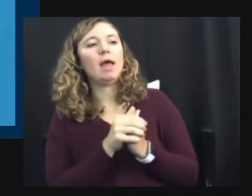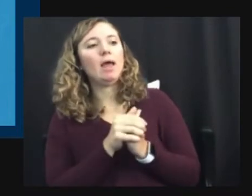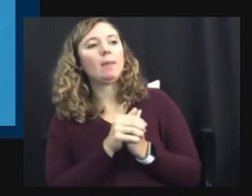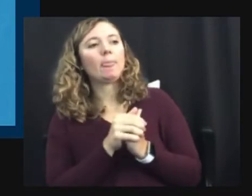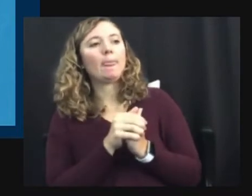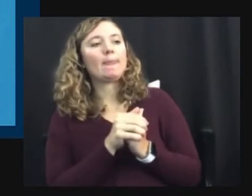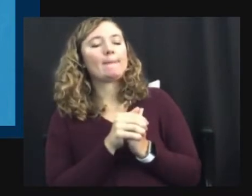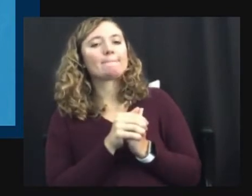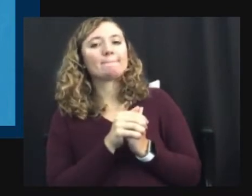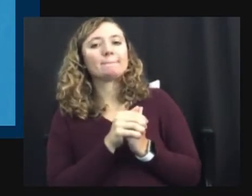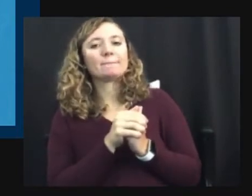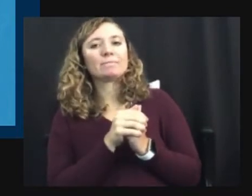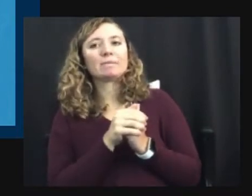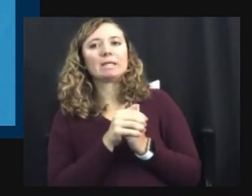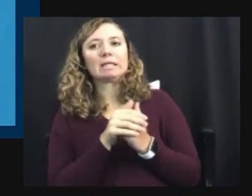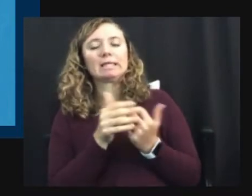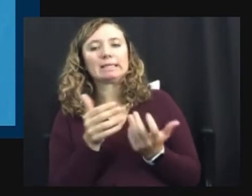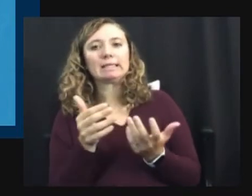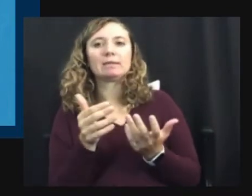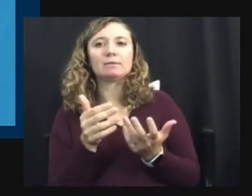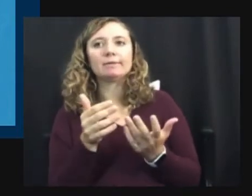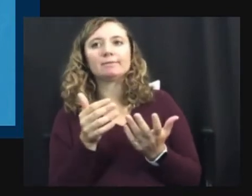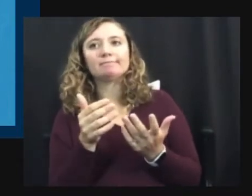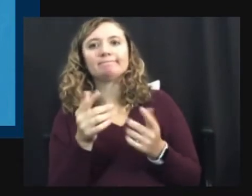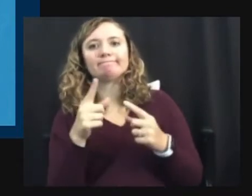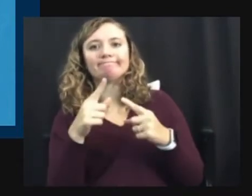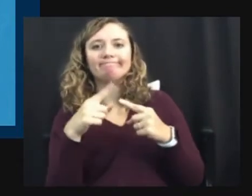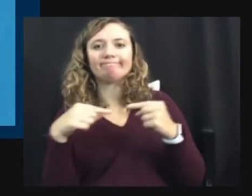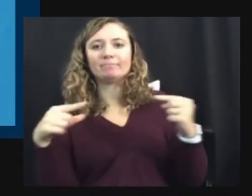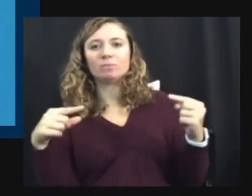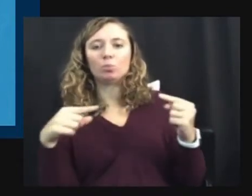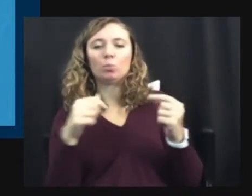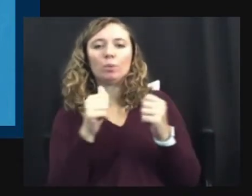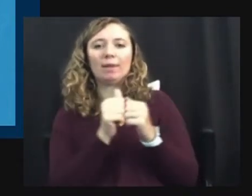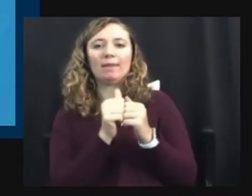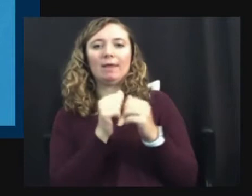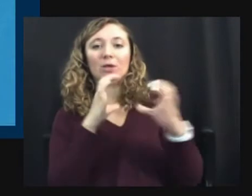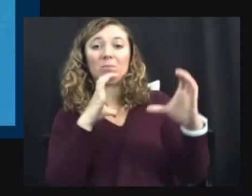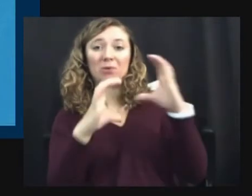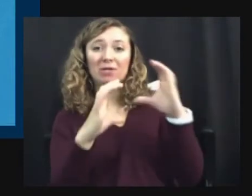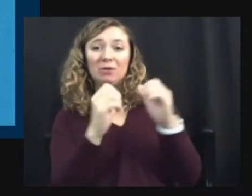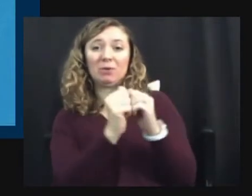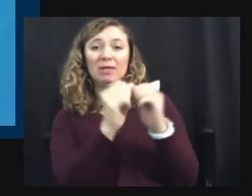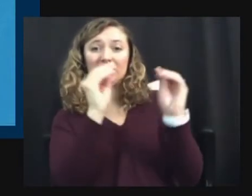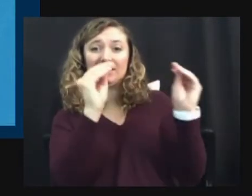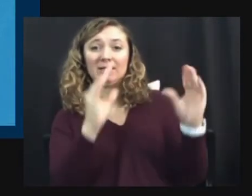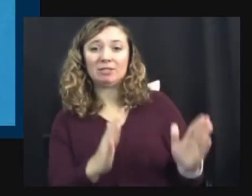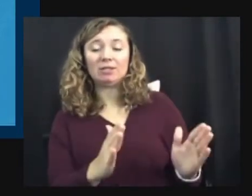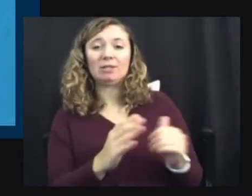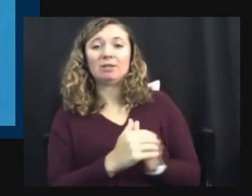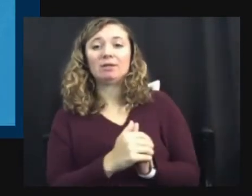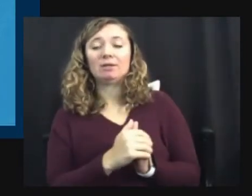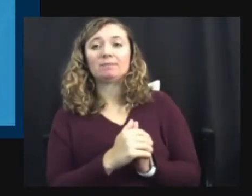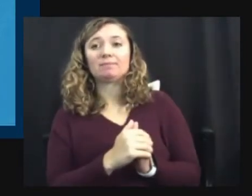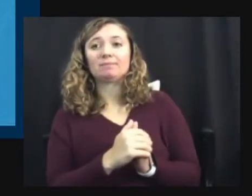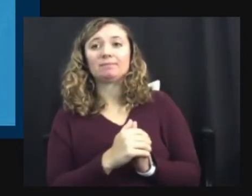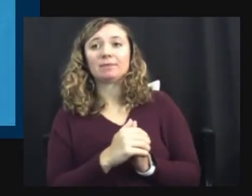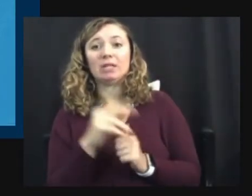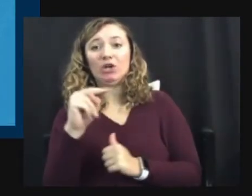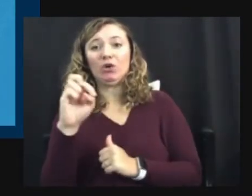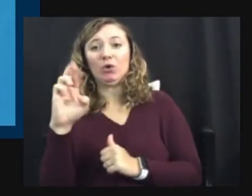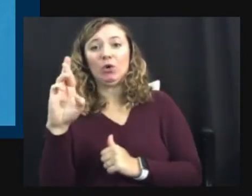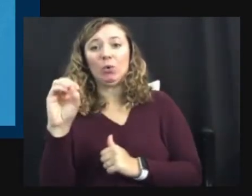it's a mixed bag when you communicate with professors. We at Neuroclassic get a lot of college students who